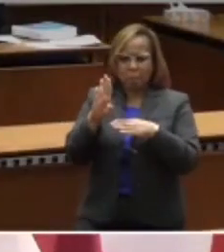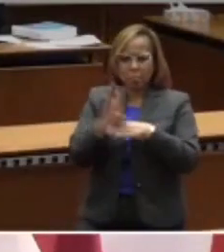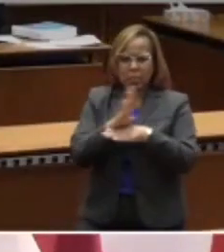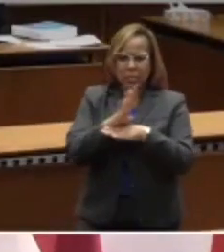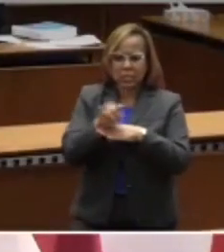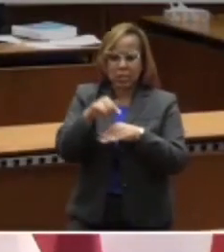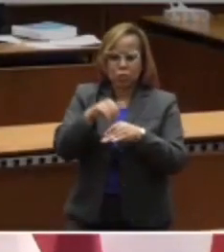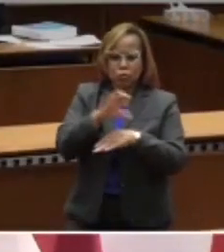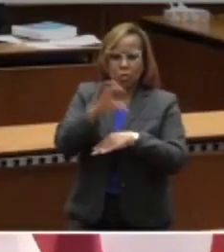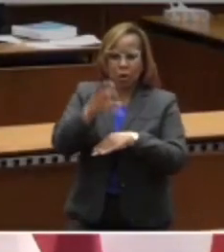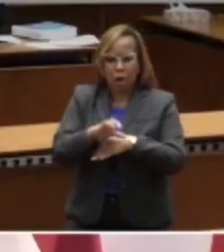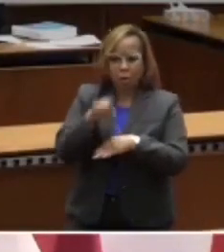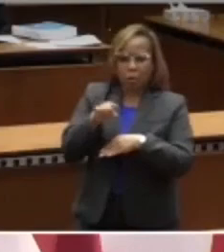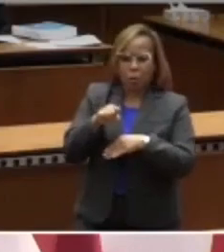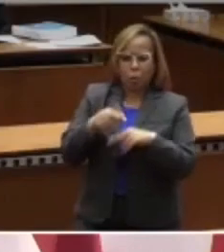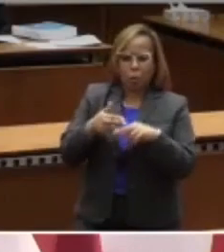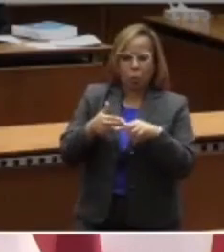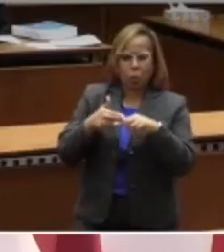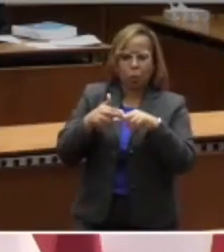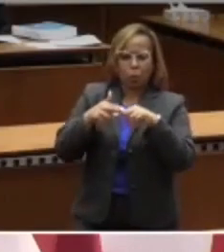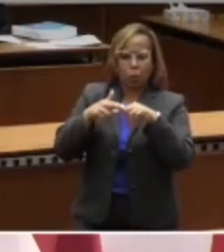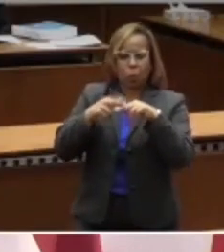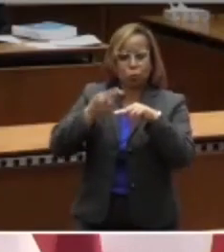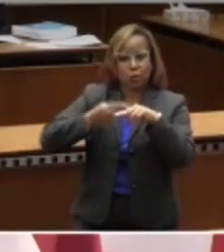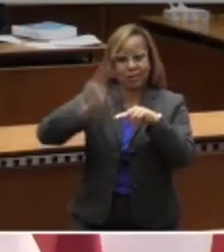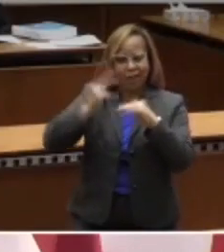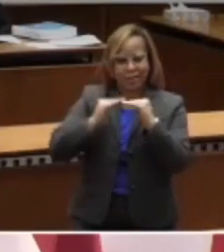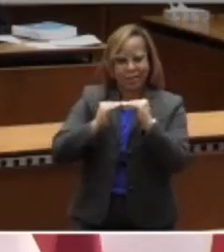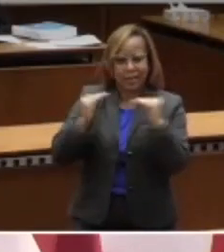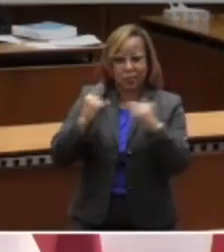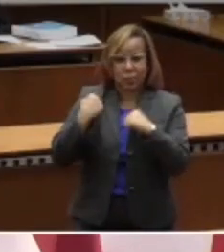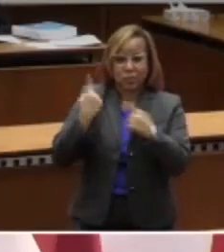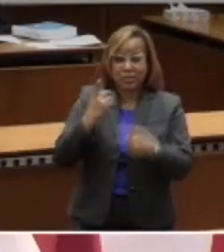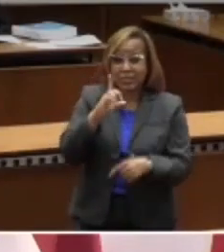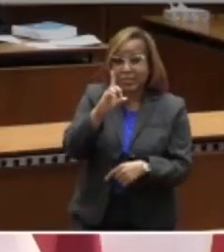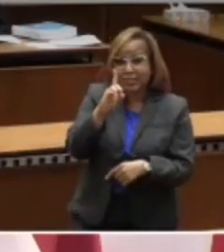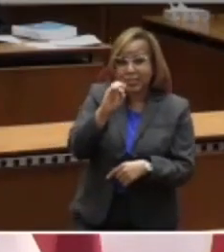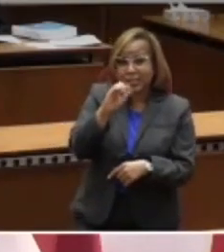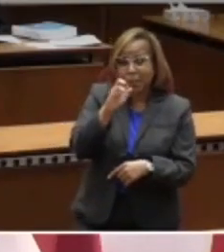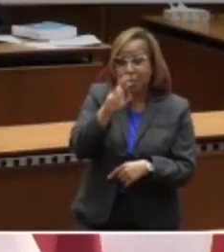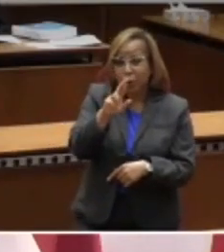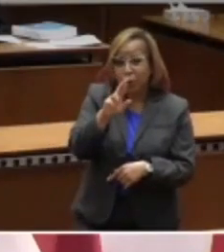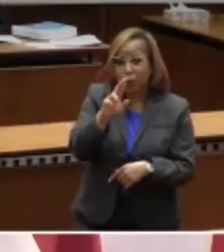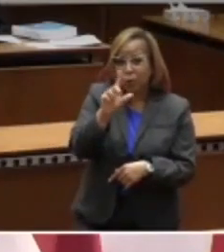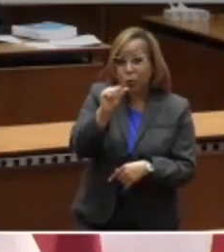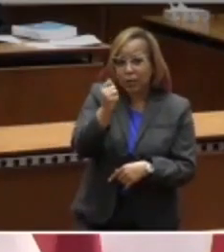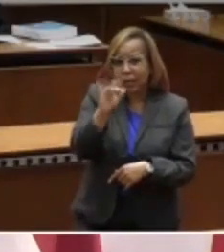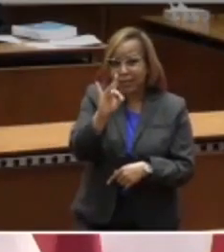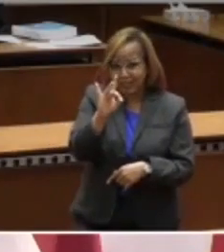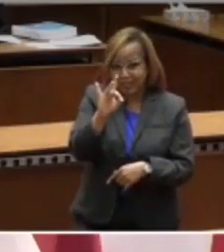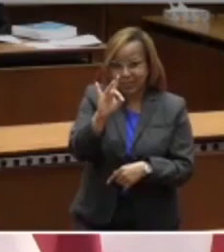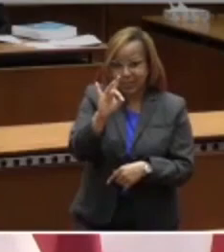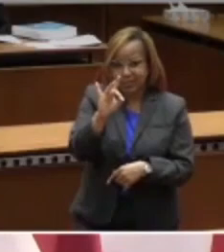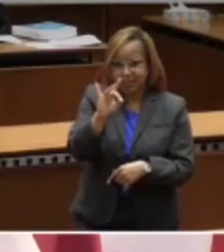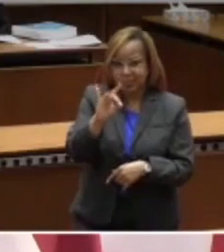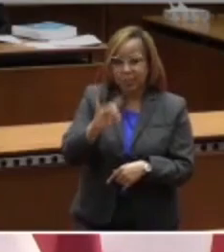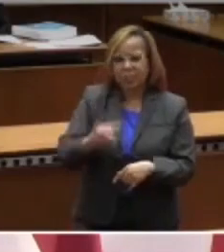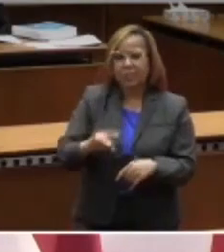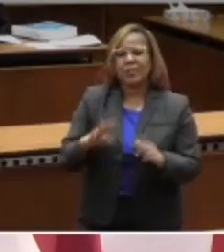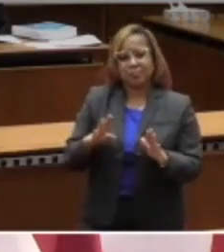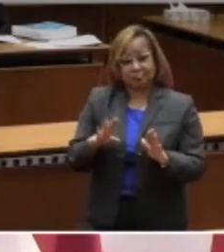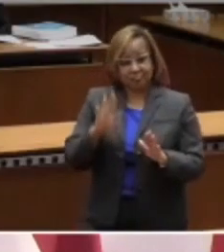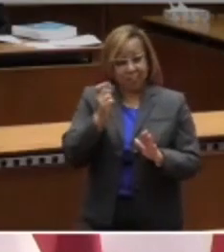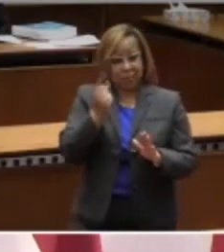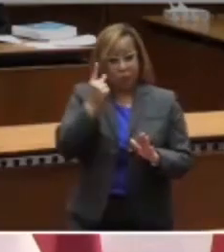sentiment in Chicago climb to its highest level since December 2018. And